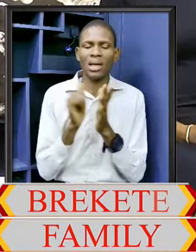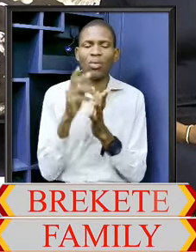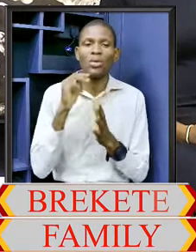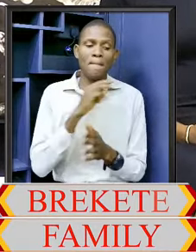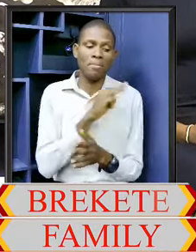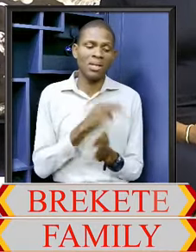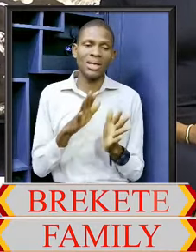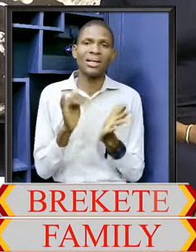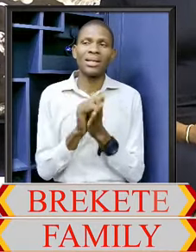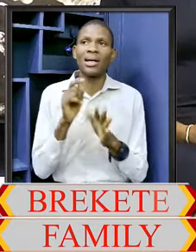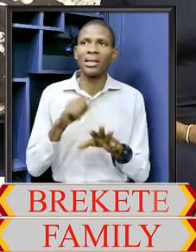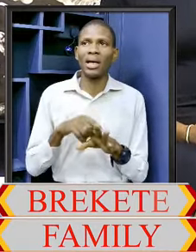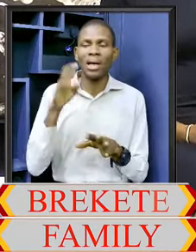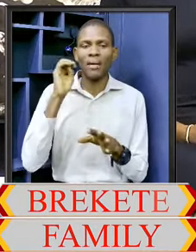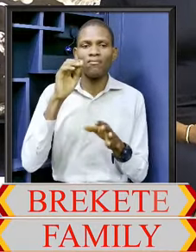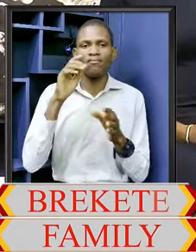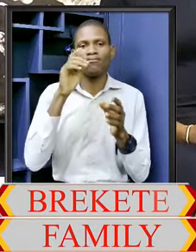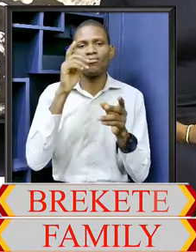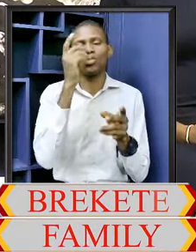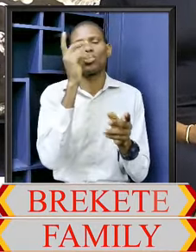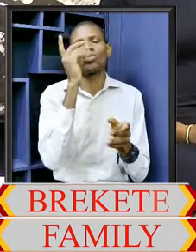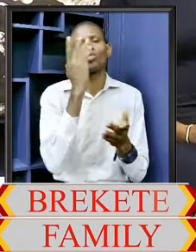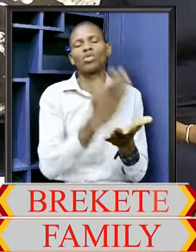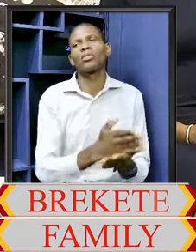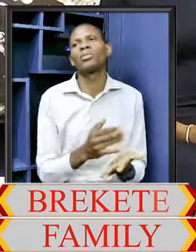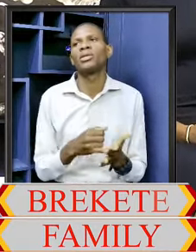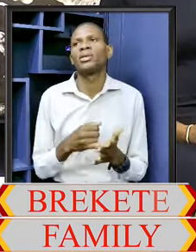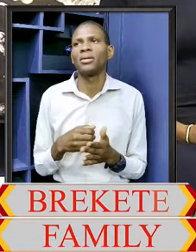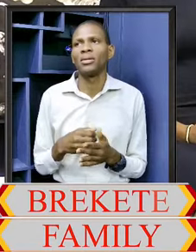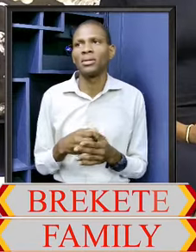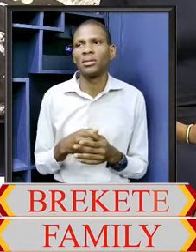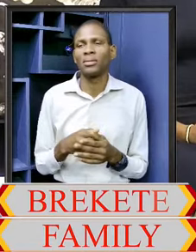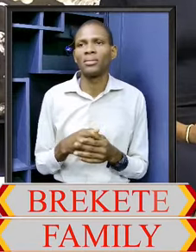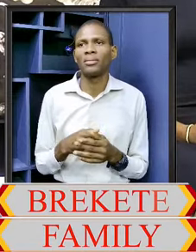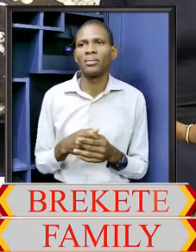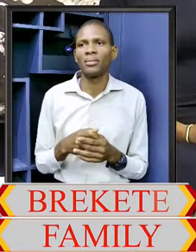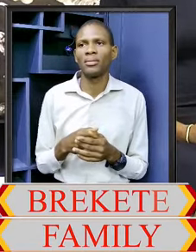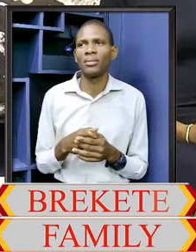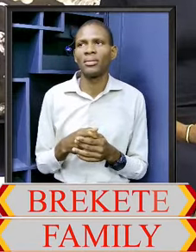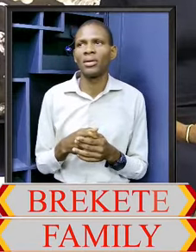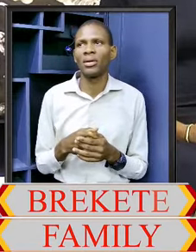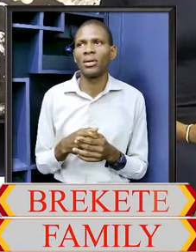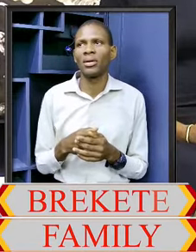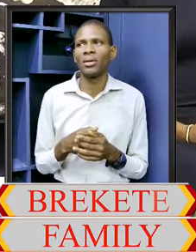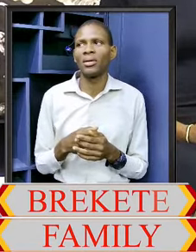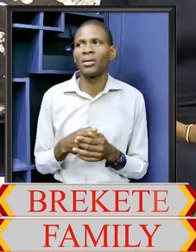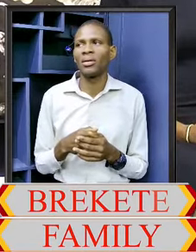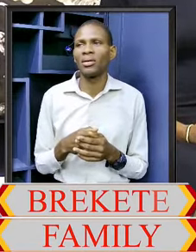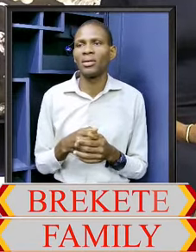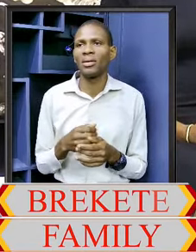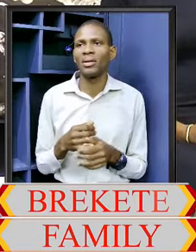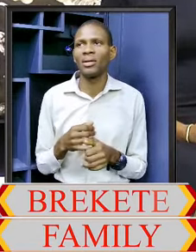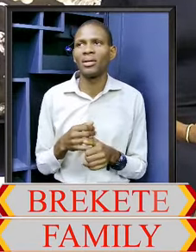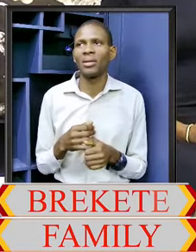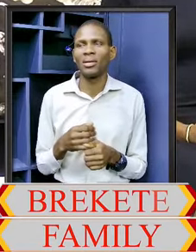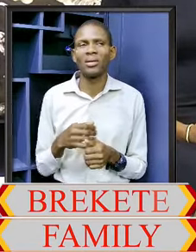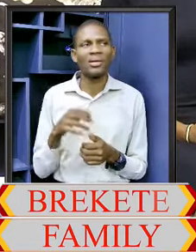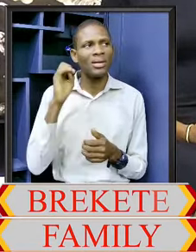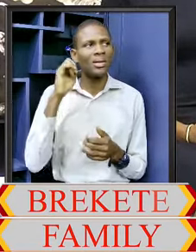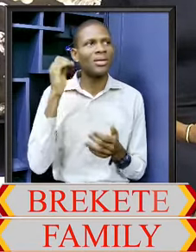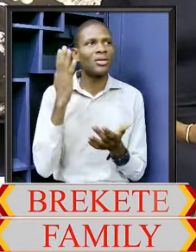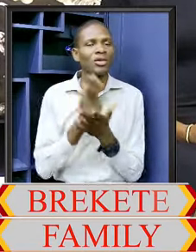time. He go press them, quench them. He quench them. So when he